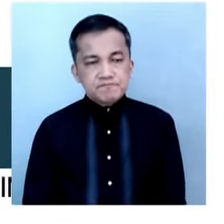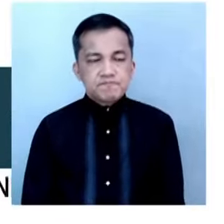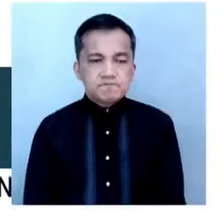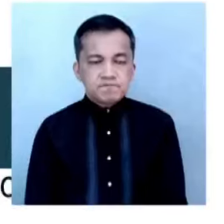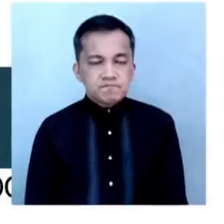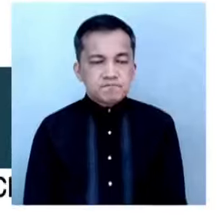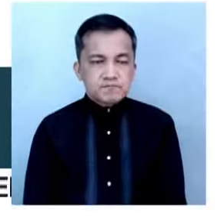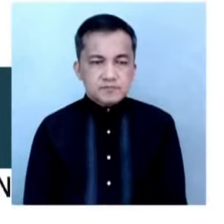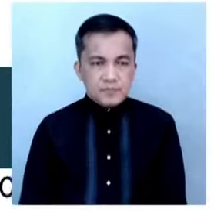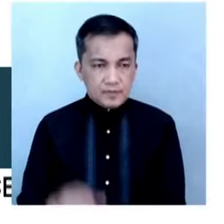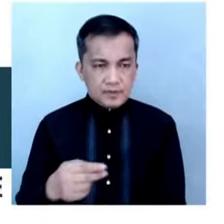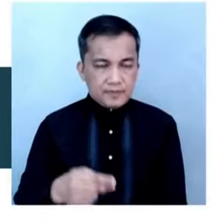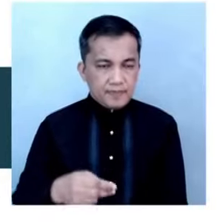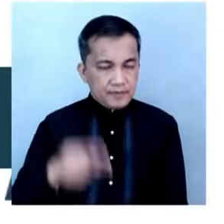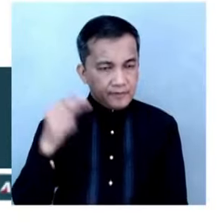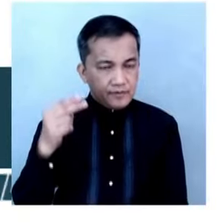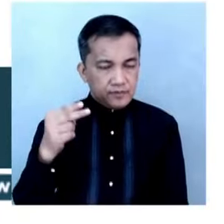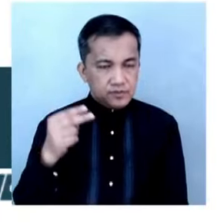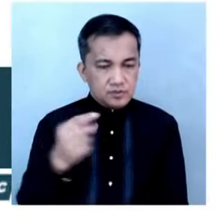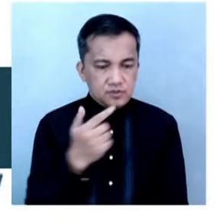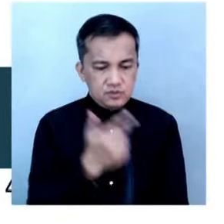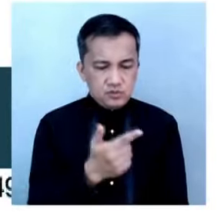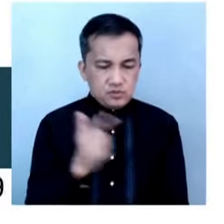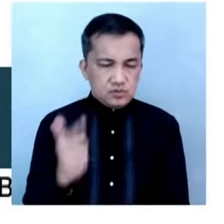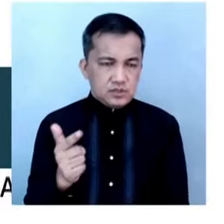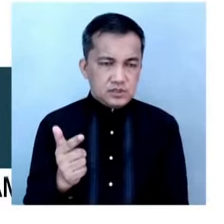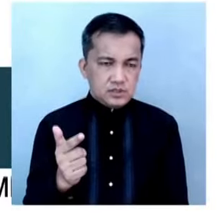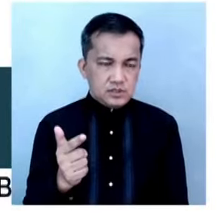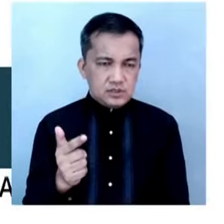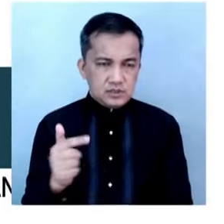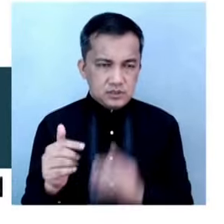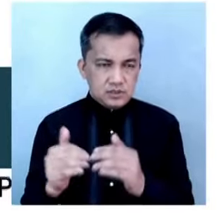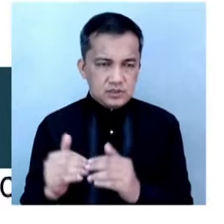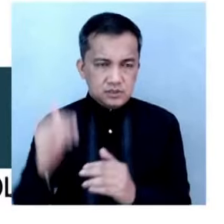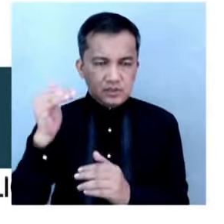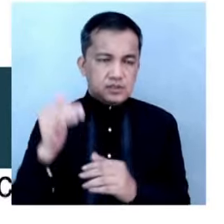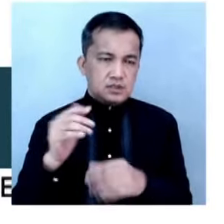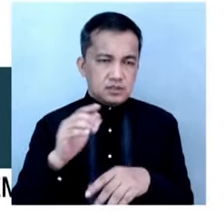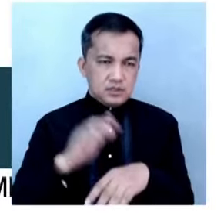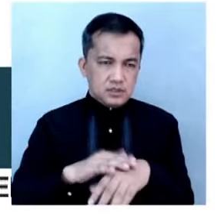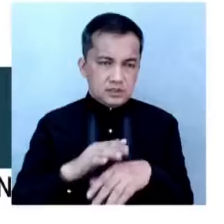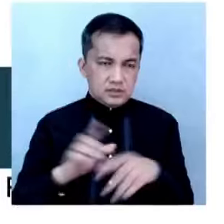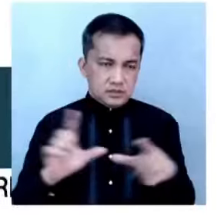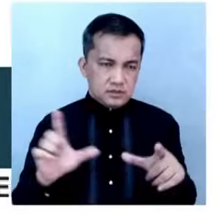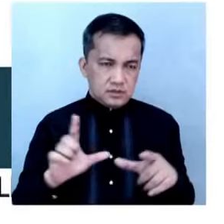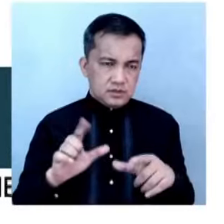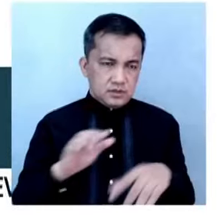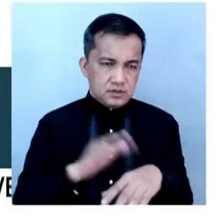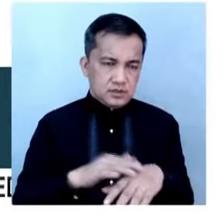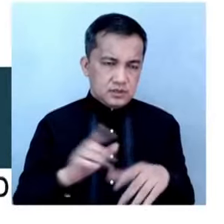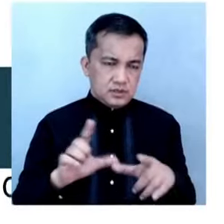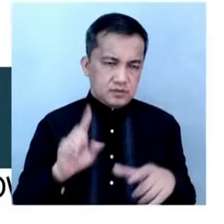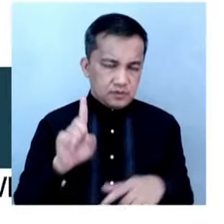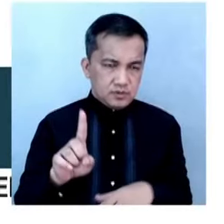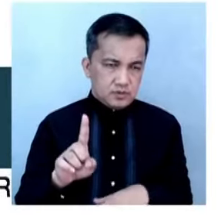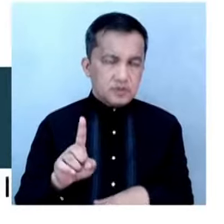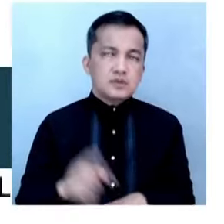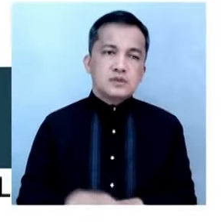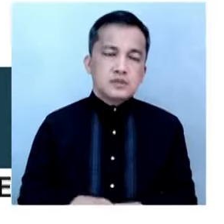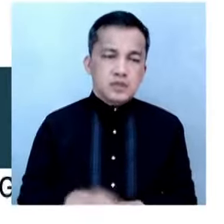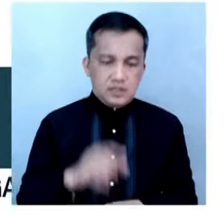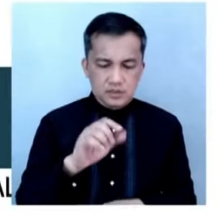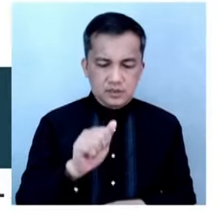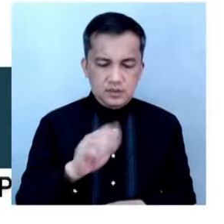since mataas na po, 2020, in-raise na po namin yung alert level sa Canlaon to level 1 because we're seeing these